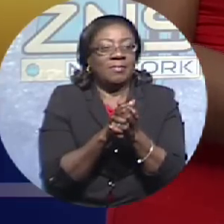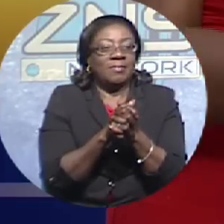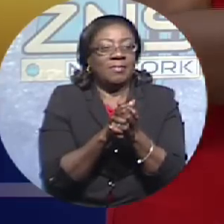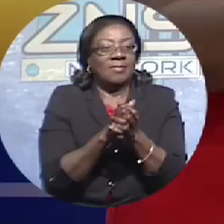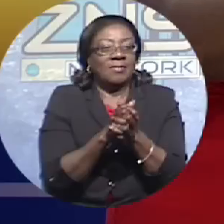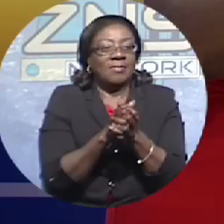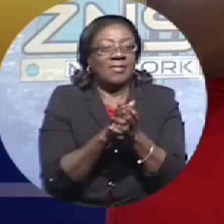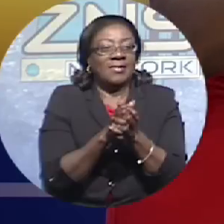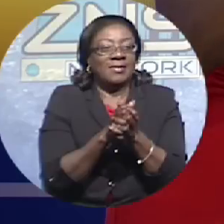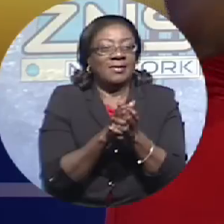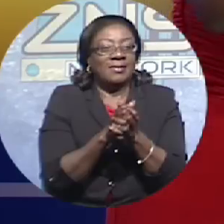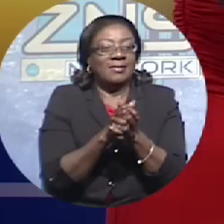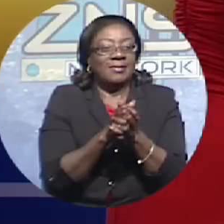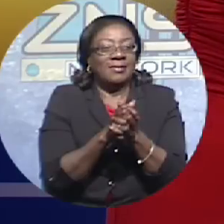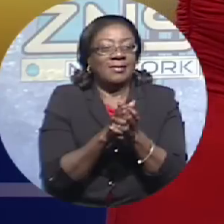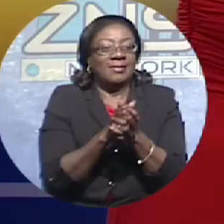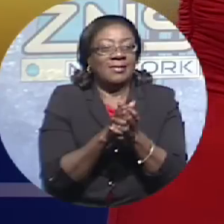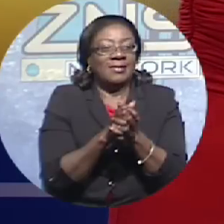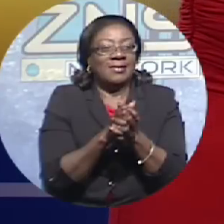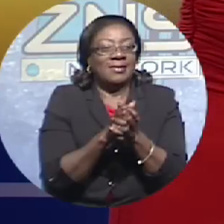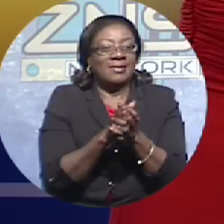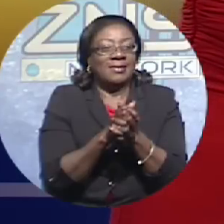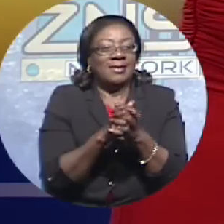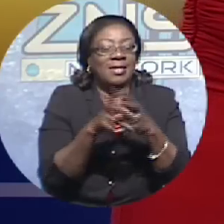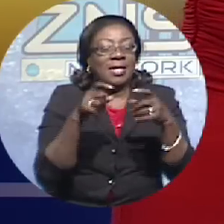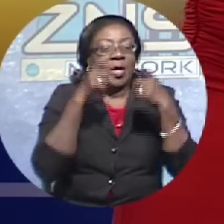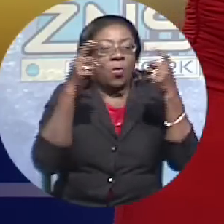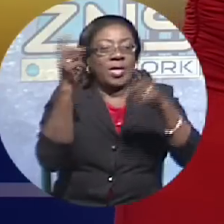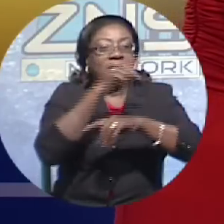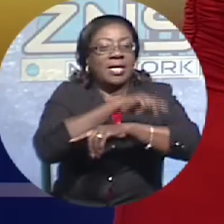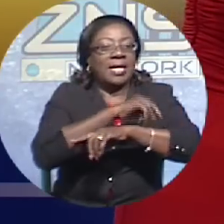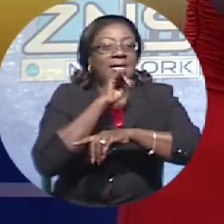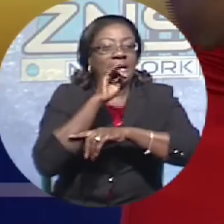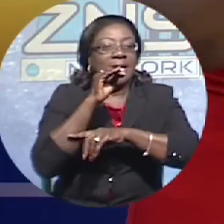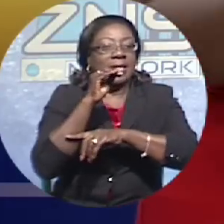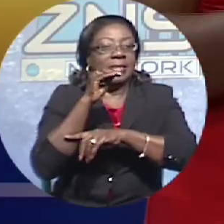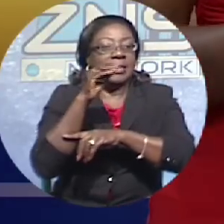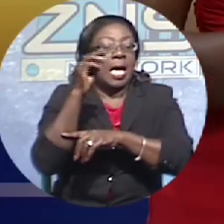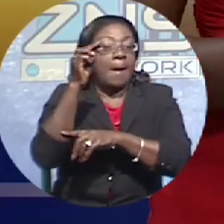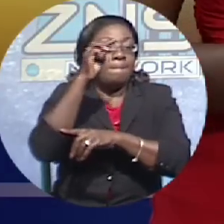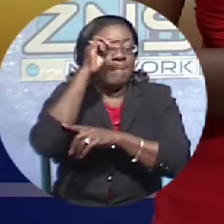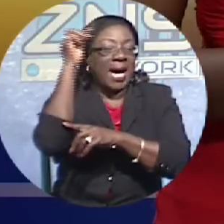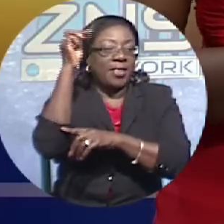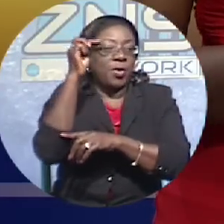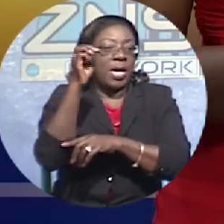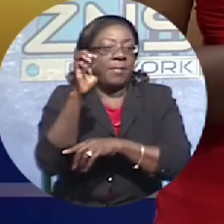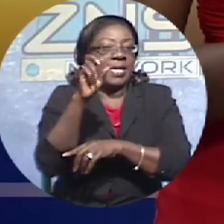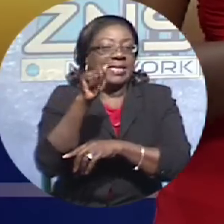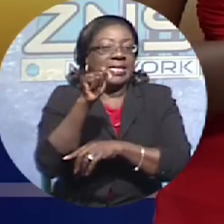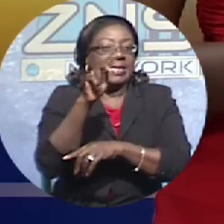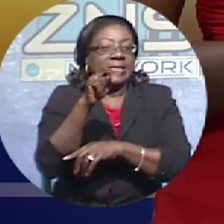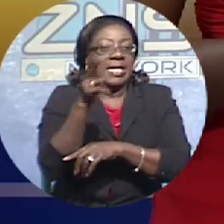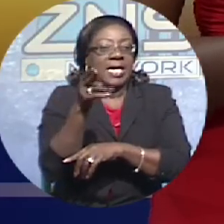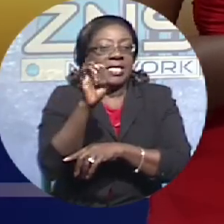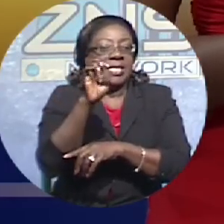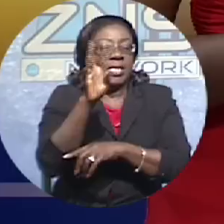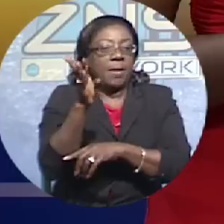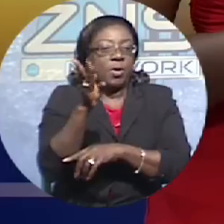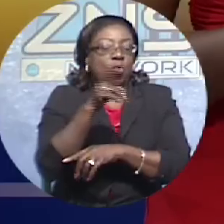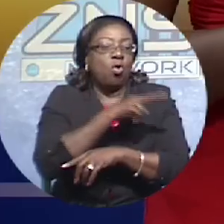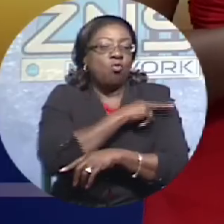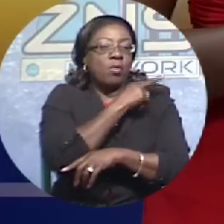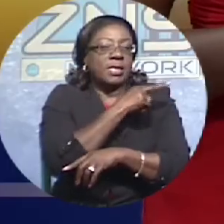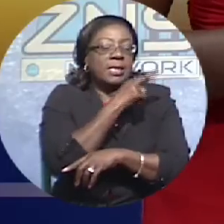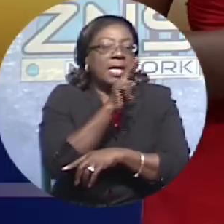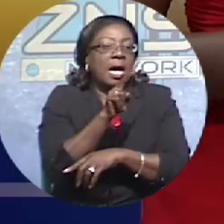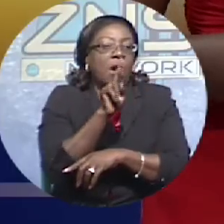Where are you, winner? All right, our winner tonight is Matthew Russell. So congratulations, Matthew Russell. You're the